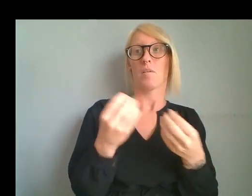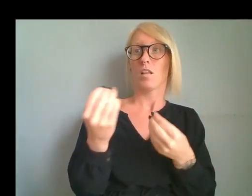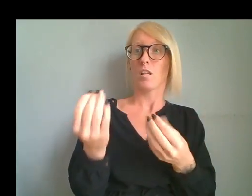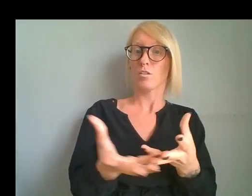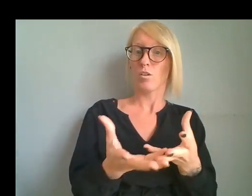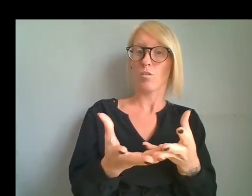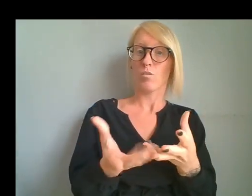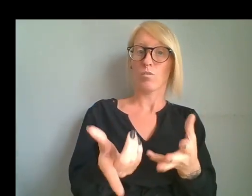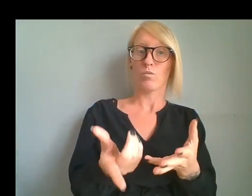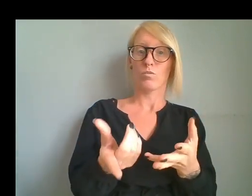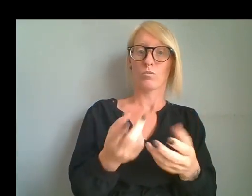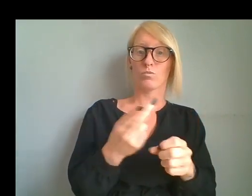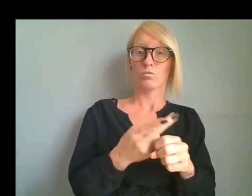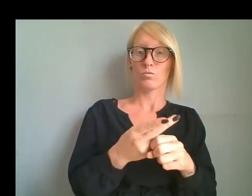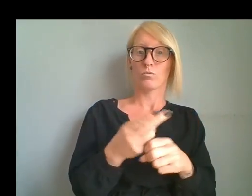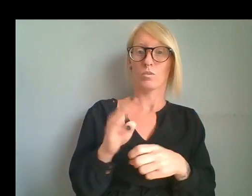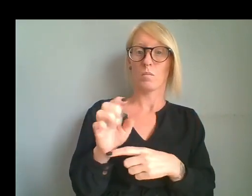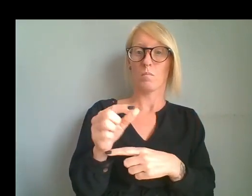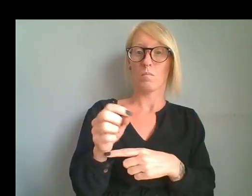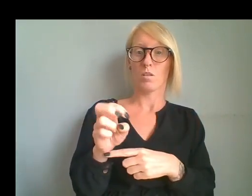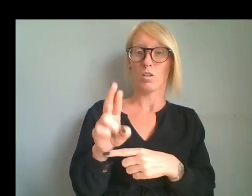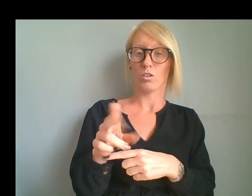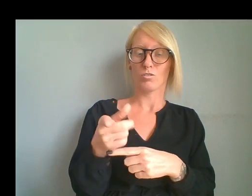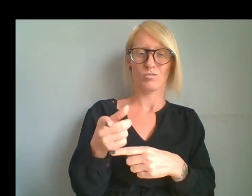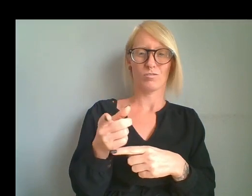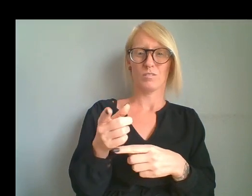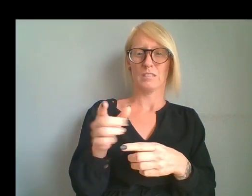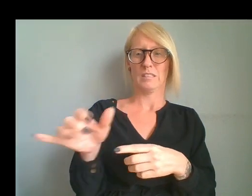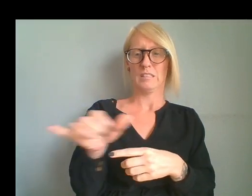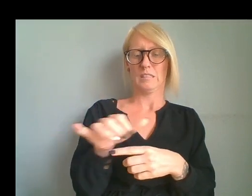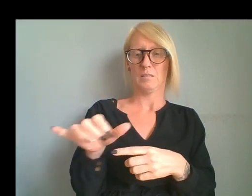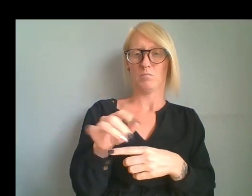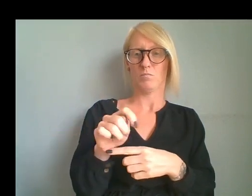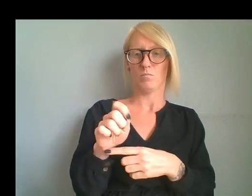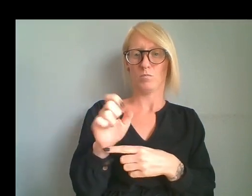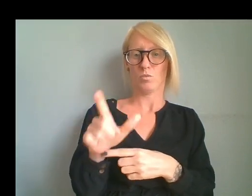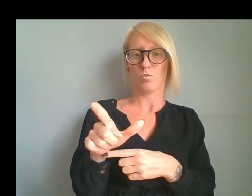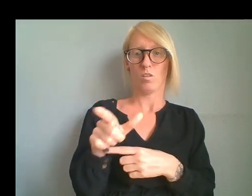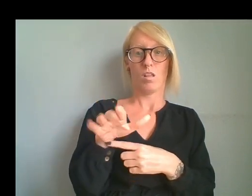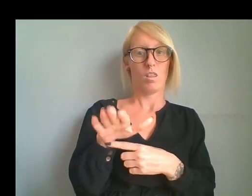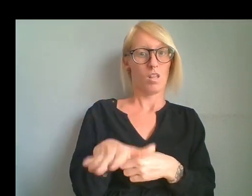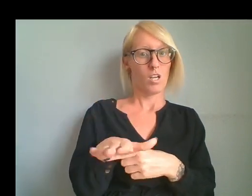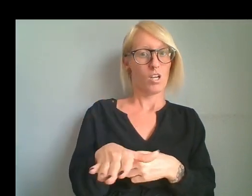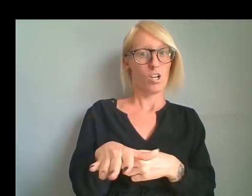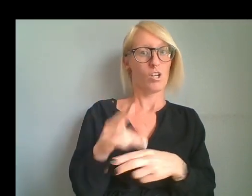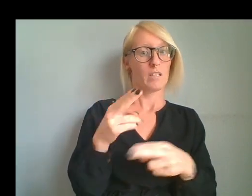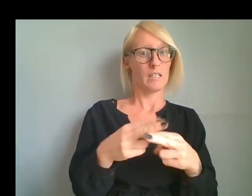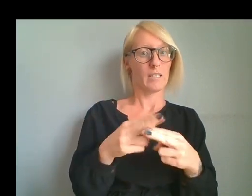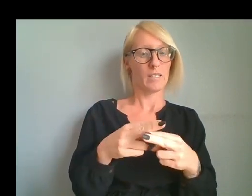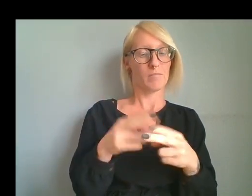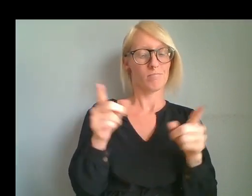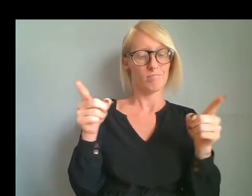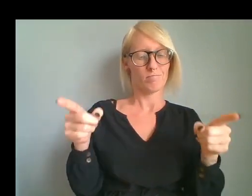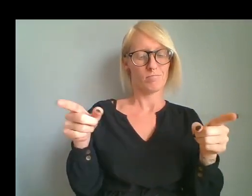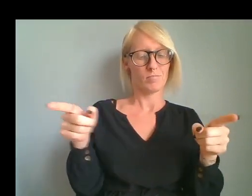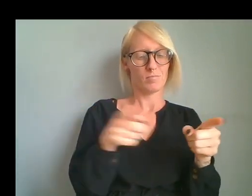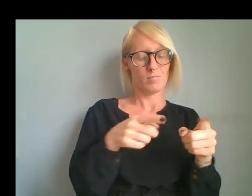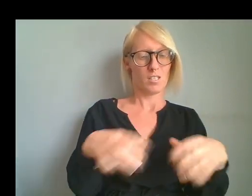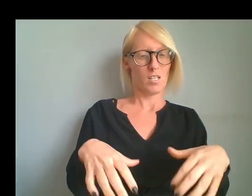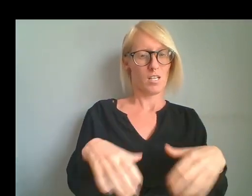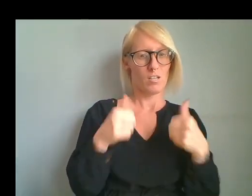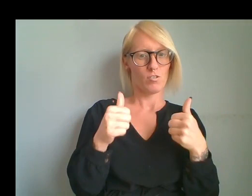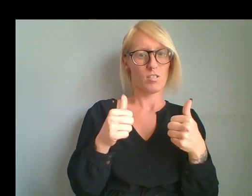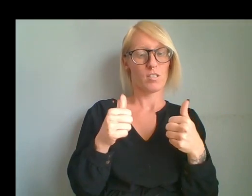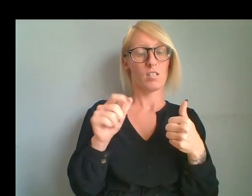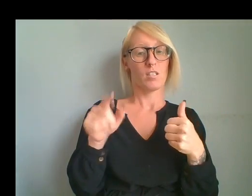that if you are using Blogger or some kind of tool that has their brand name in, it is possible to use that but still